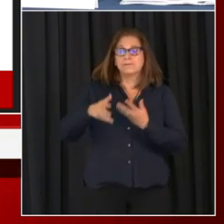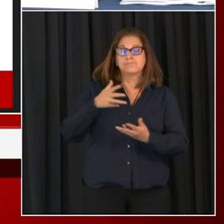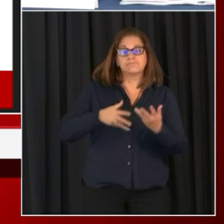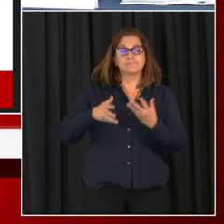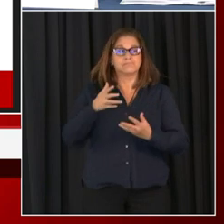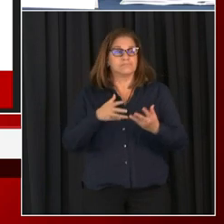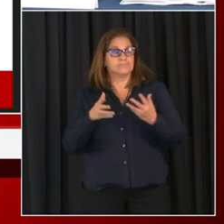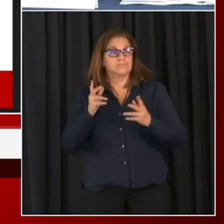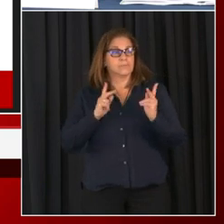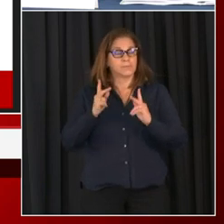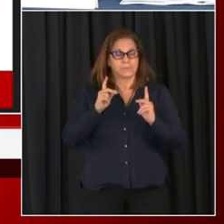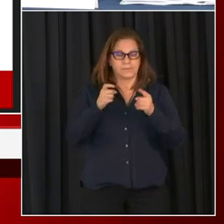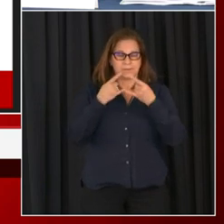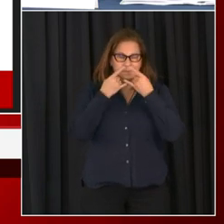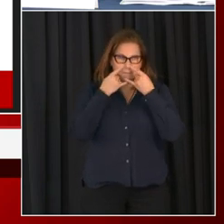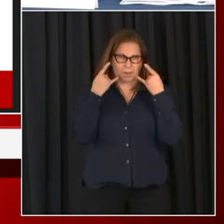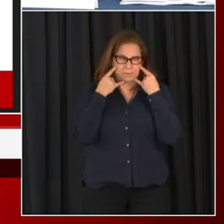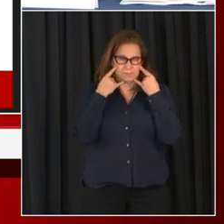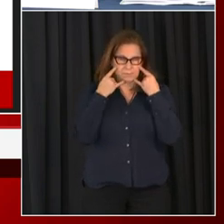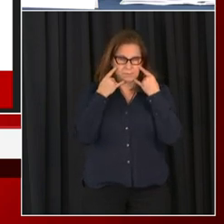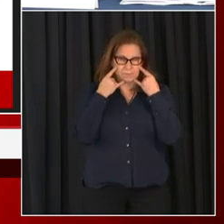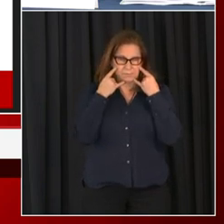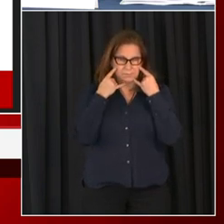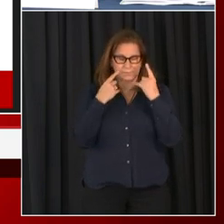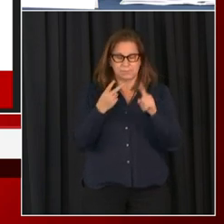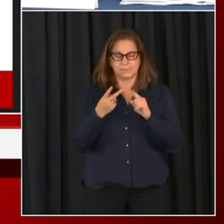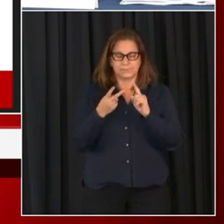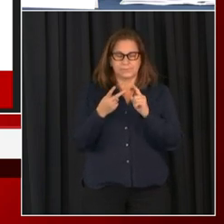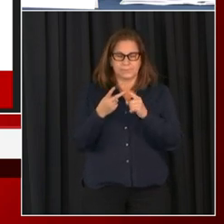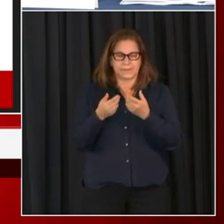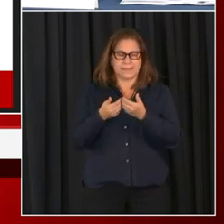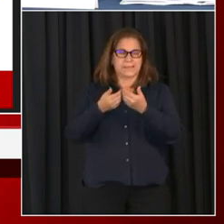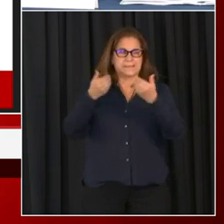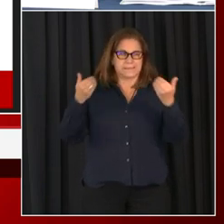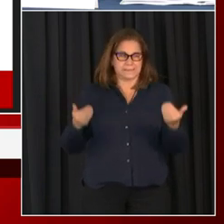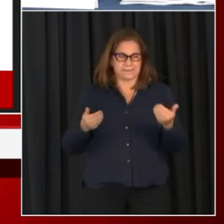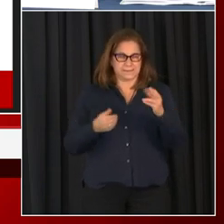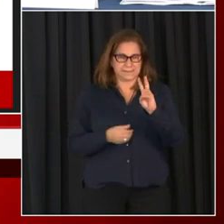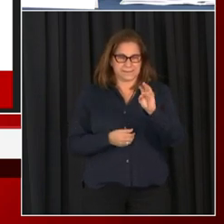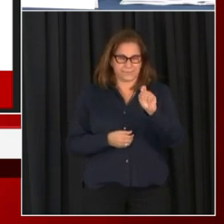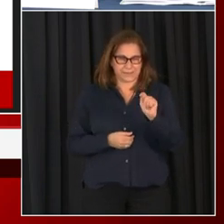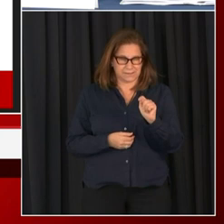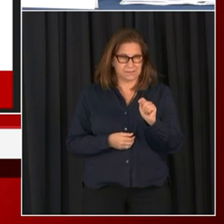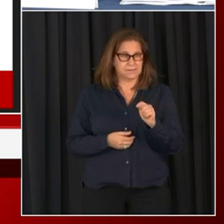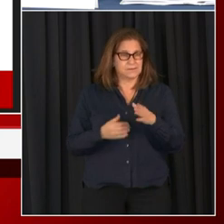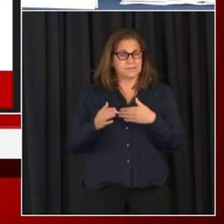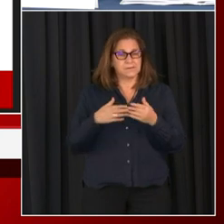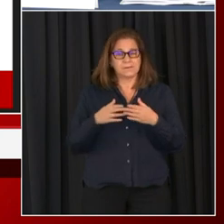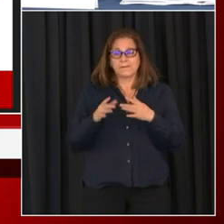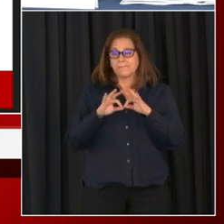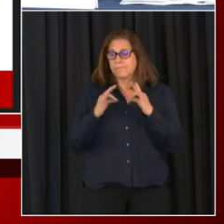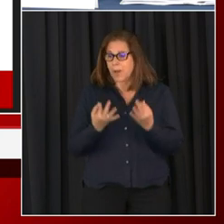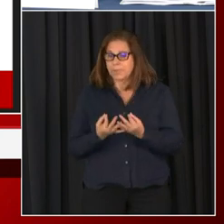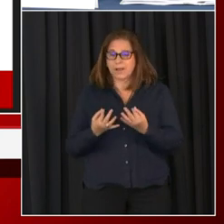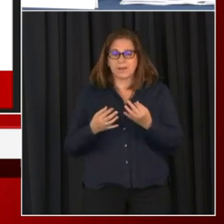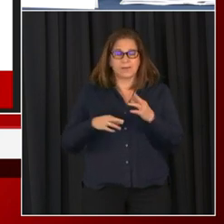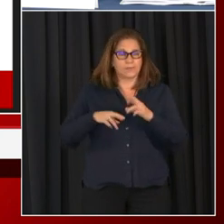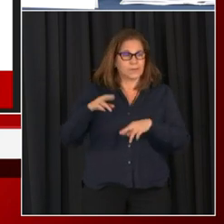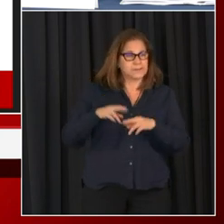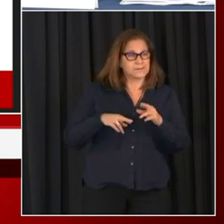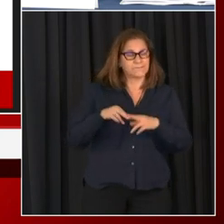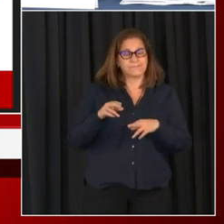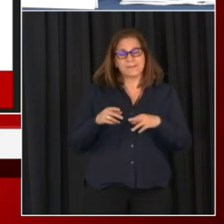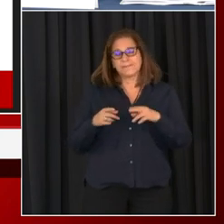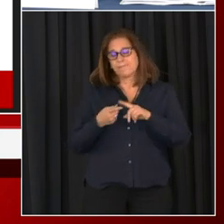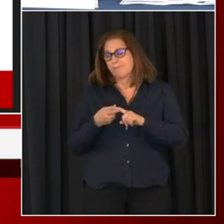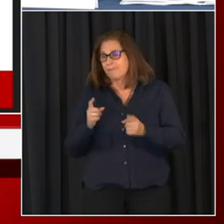household, even if they are relatives and close friends. We also want people to know that it is safe to be in your workplace,